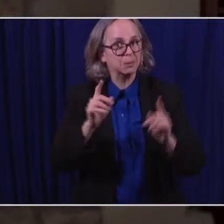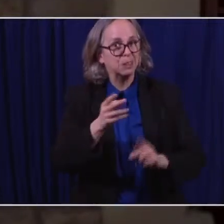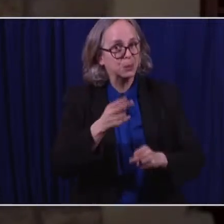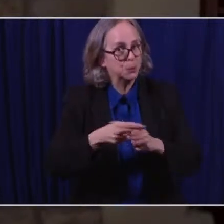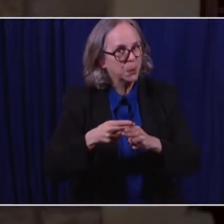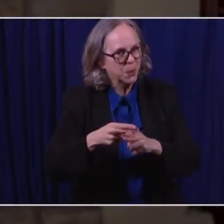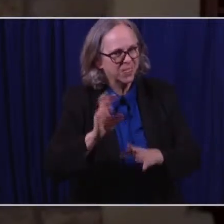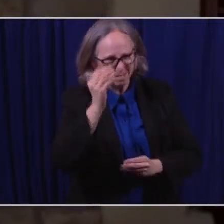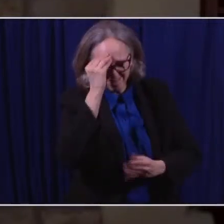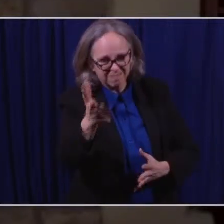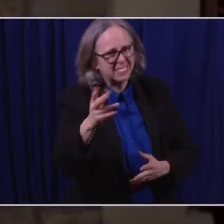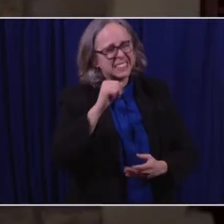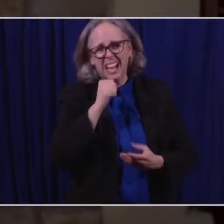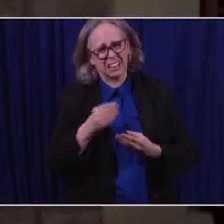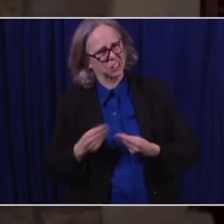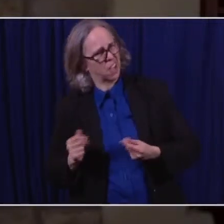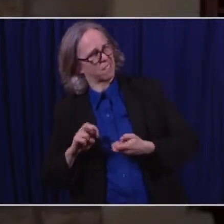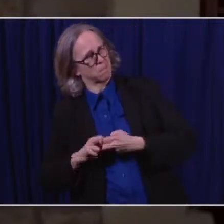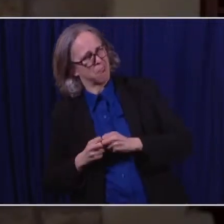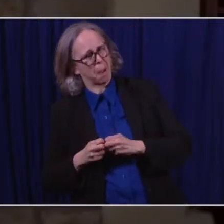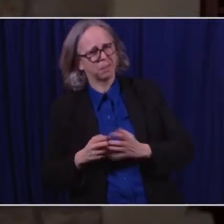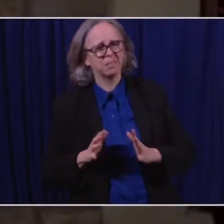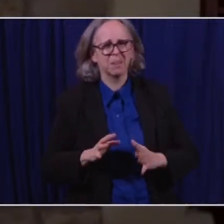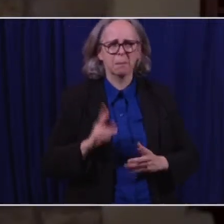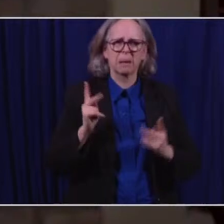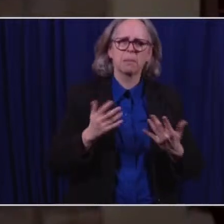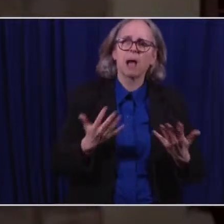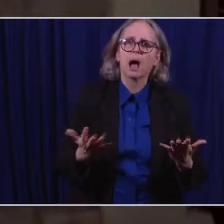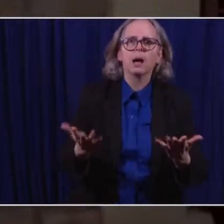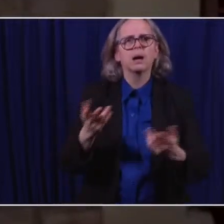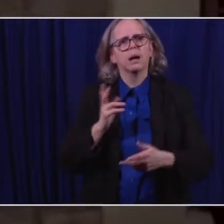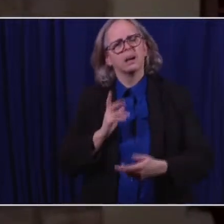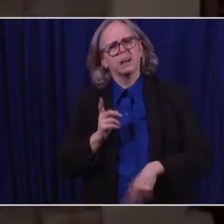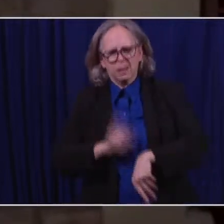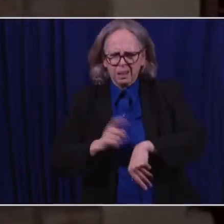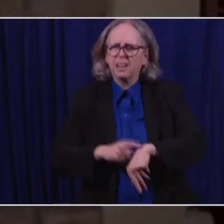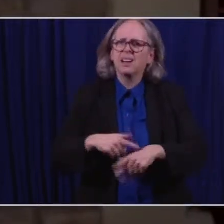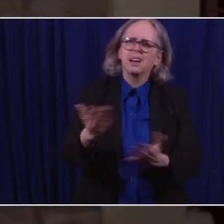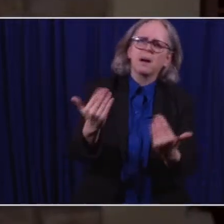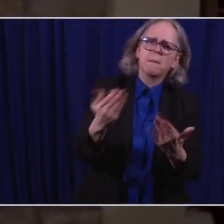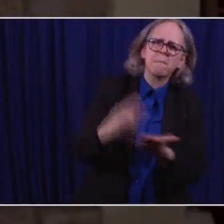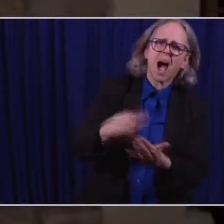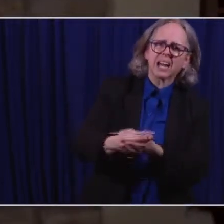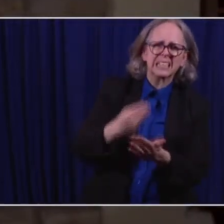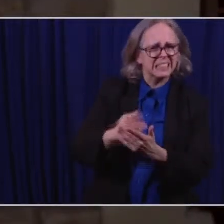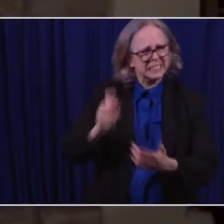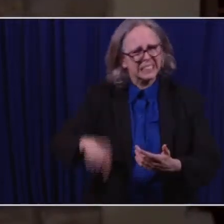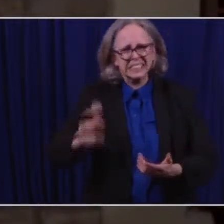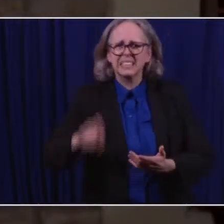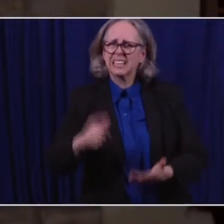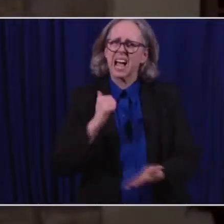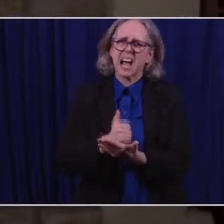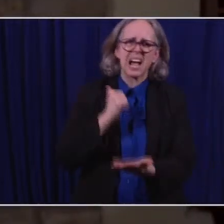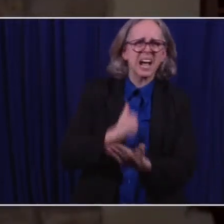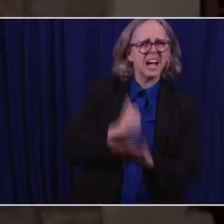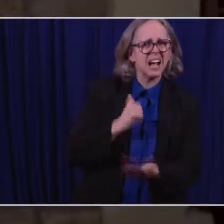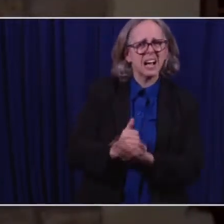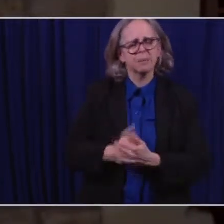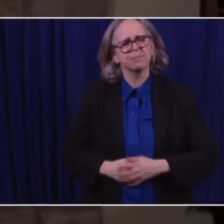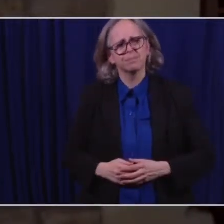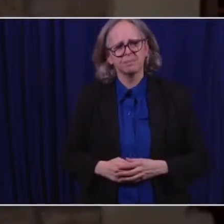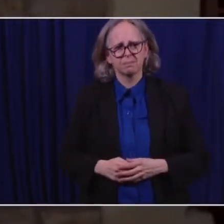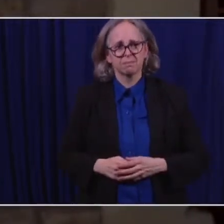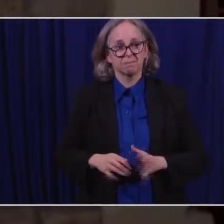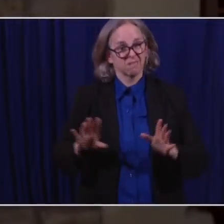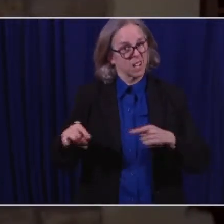not getting your check, but you asked what we're doing. And I've looked at this and really came to the conclusion that this is